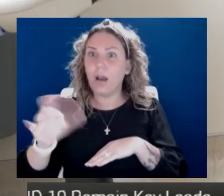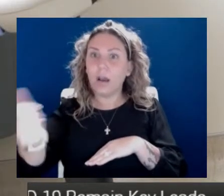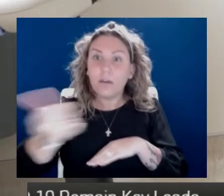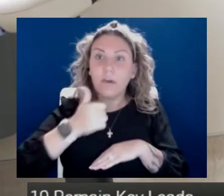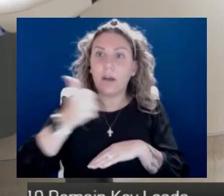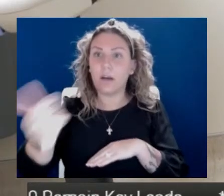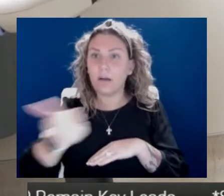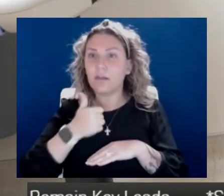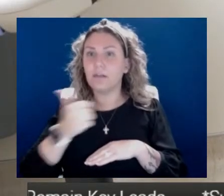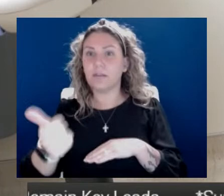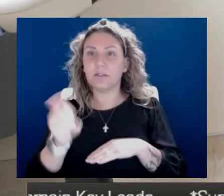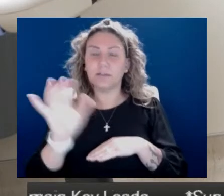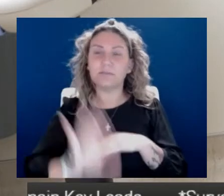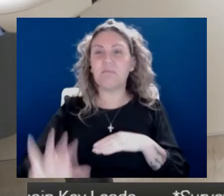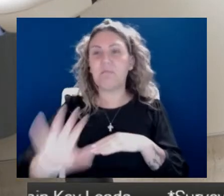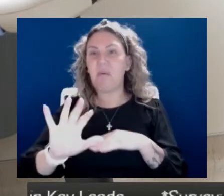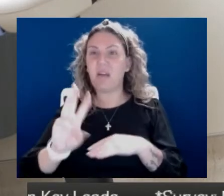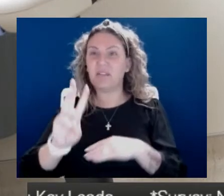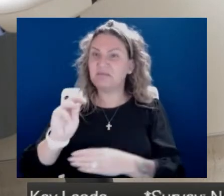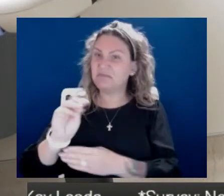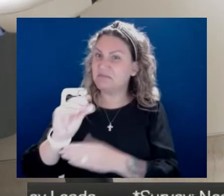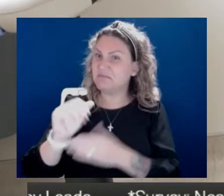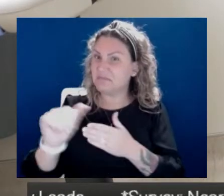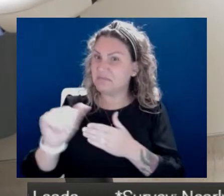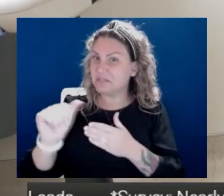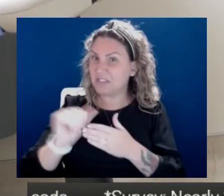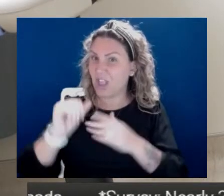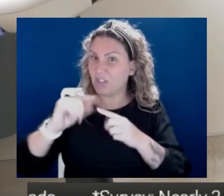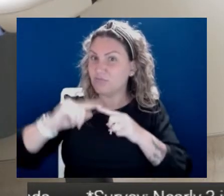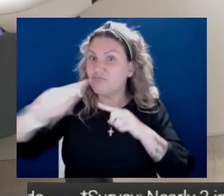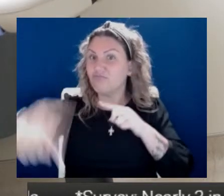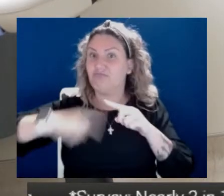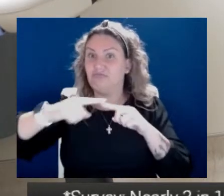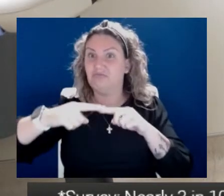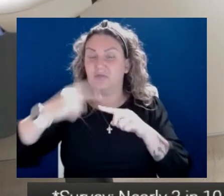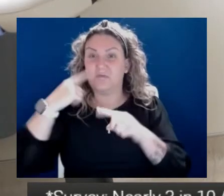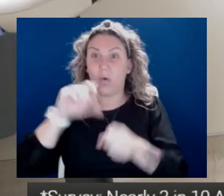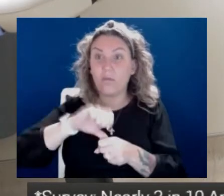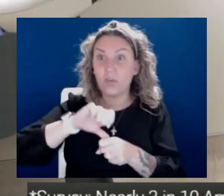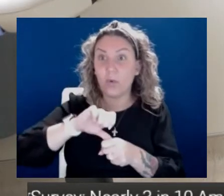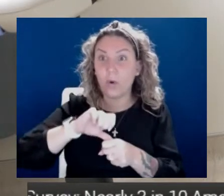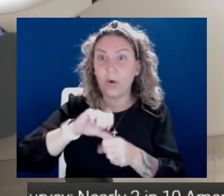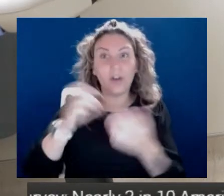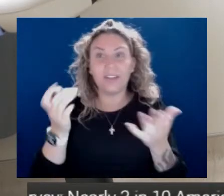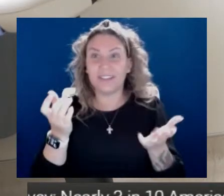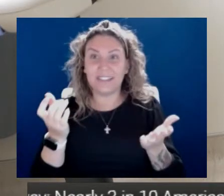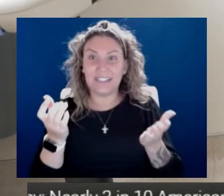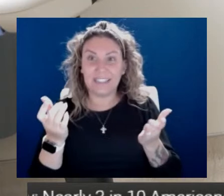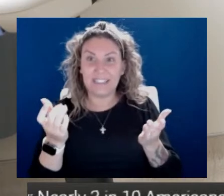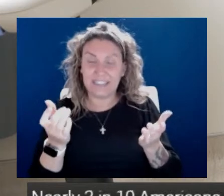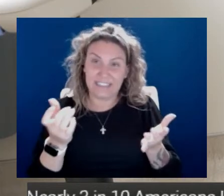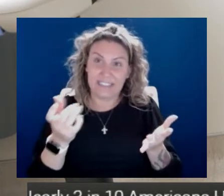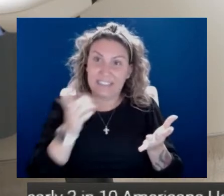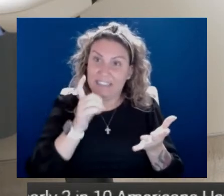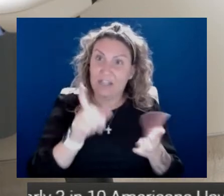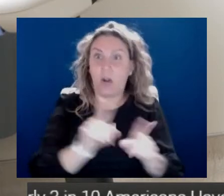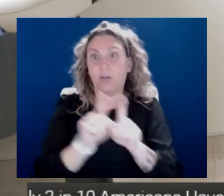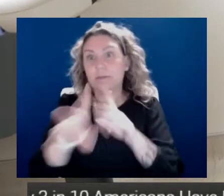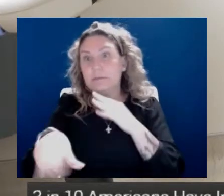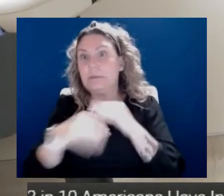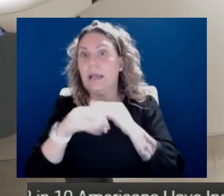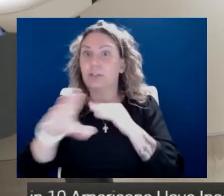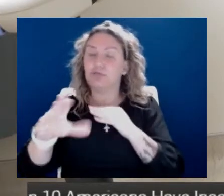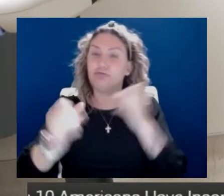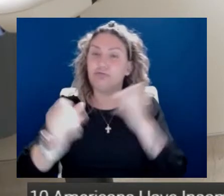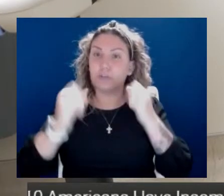runs about $60 round trip just in fuel, not much less wear and tear on the car.